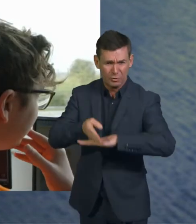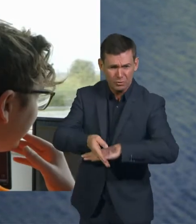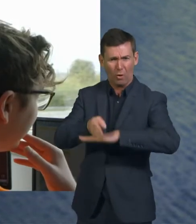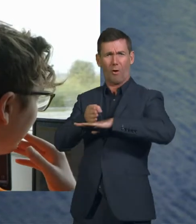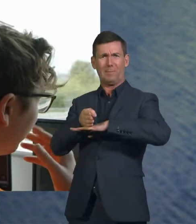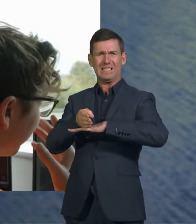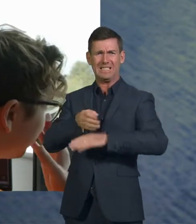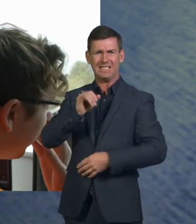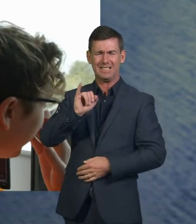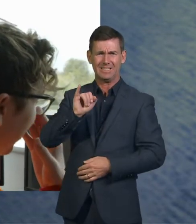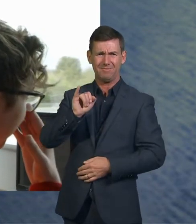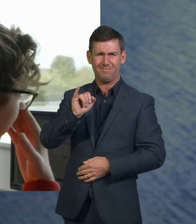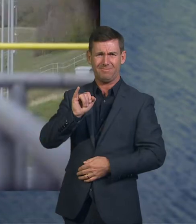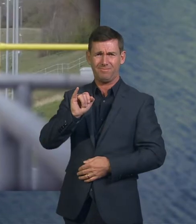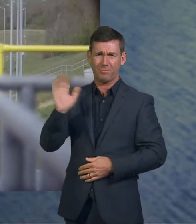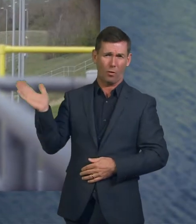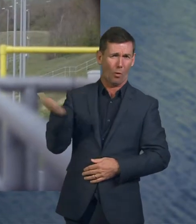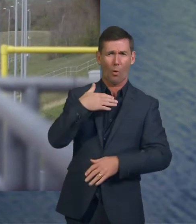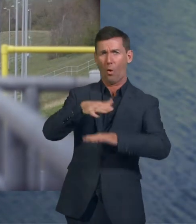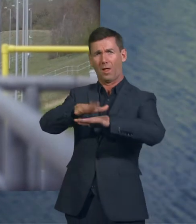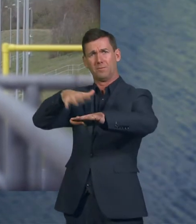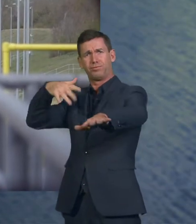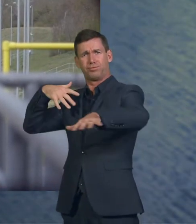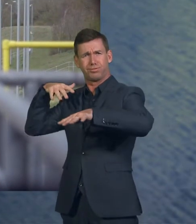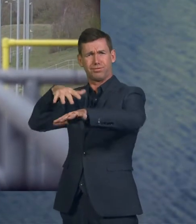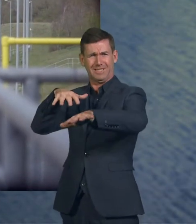Oh, no, please. Oh, dear. Oh, they're all doing it now. They're all following. Oh, yeah, no.